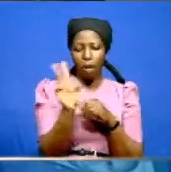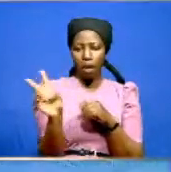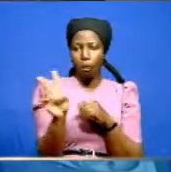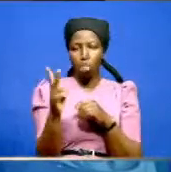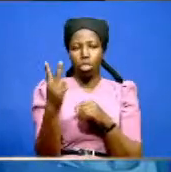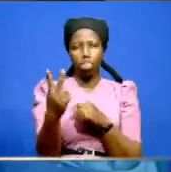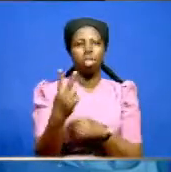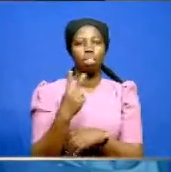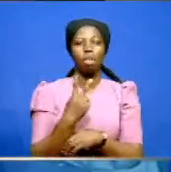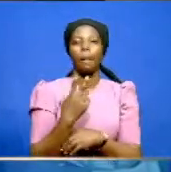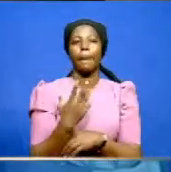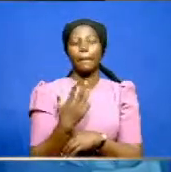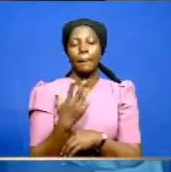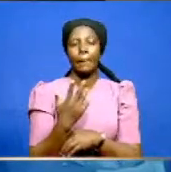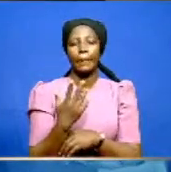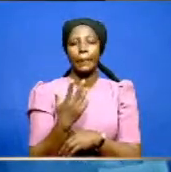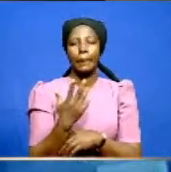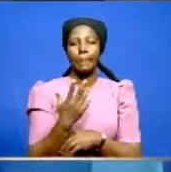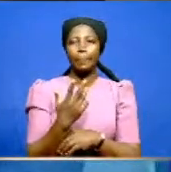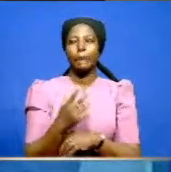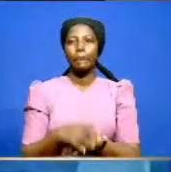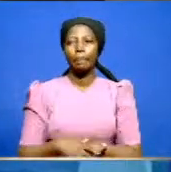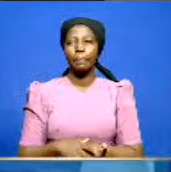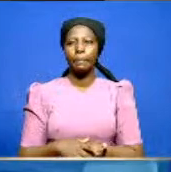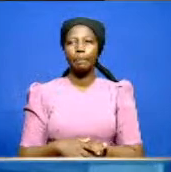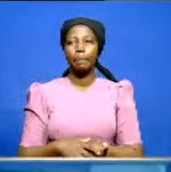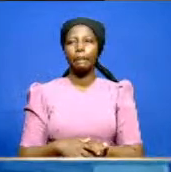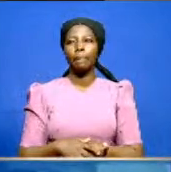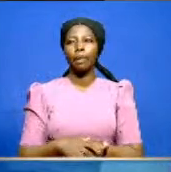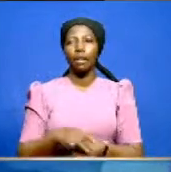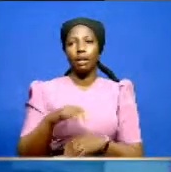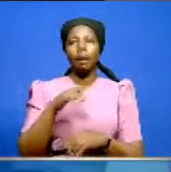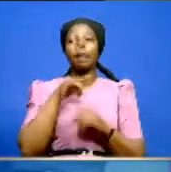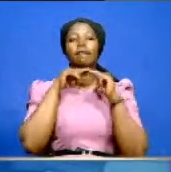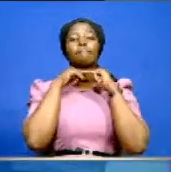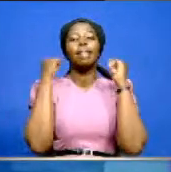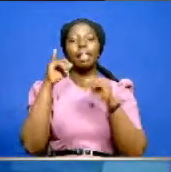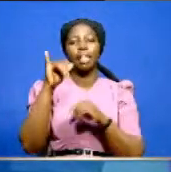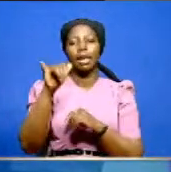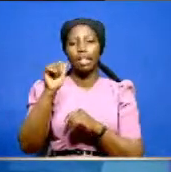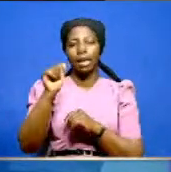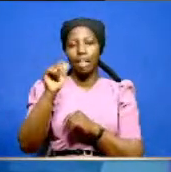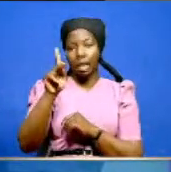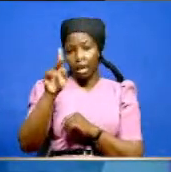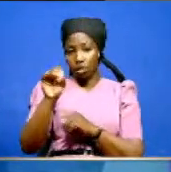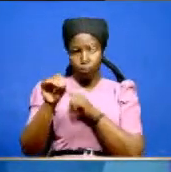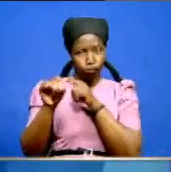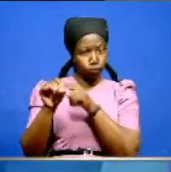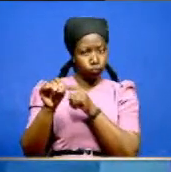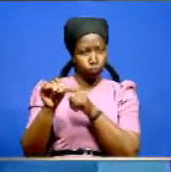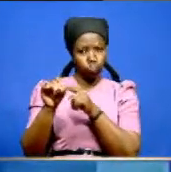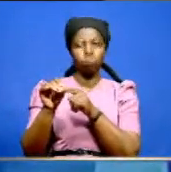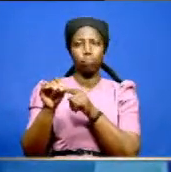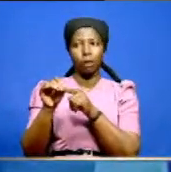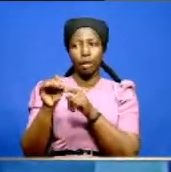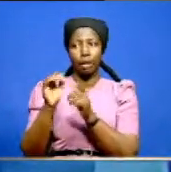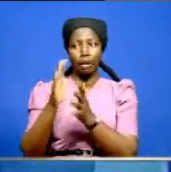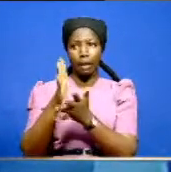stage, move to the front. Pastor Yako is part of the family.